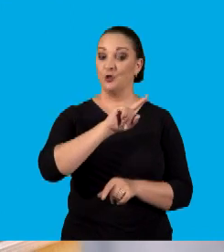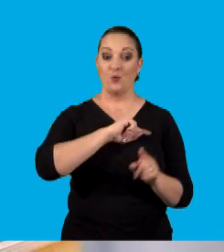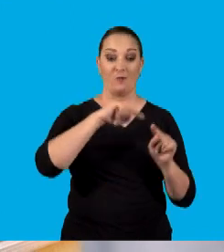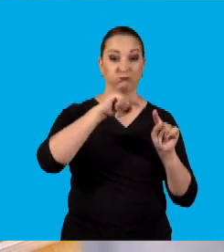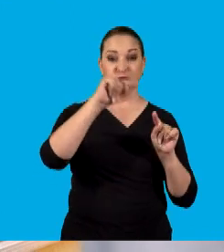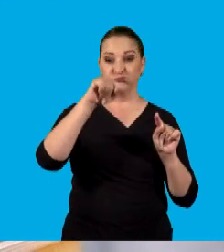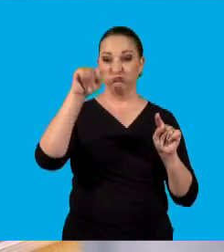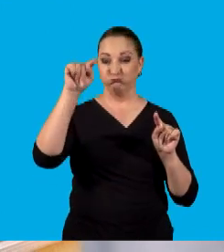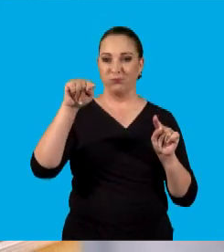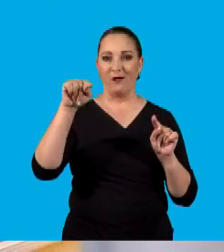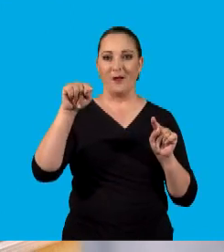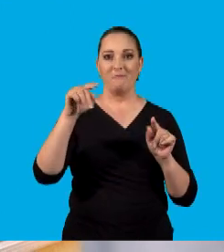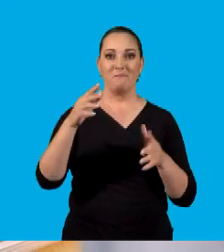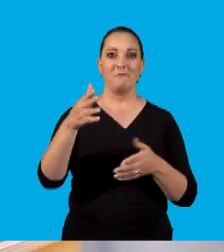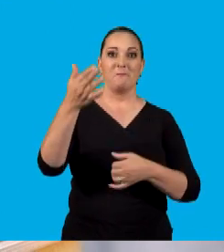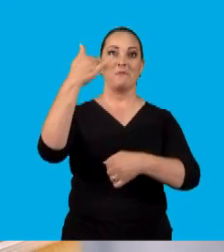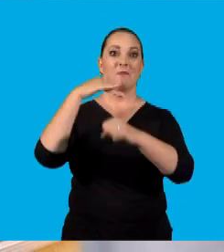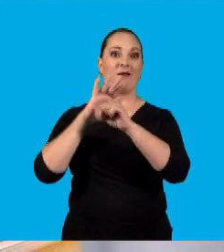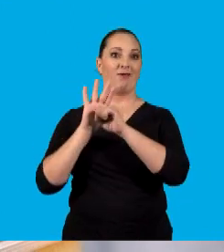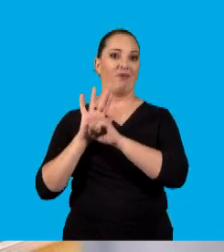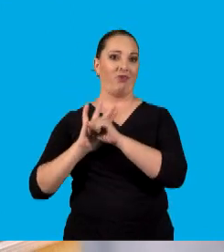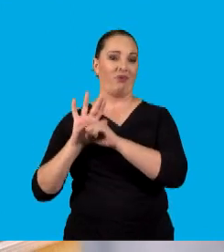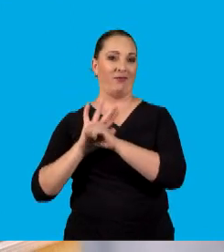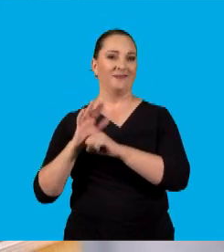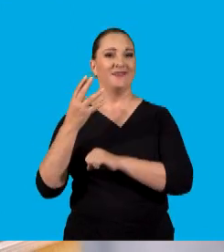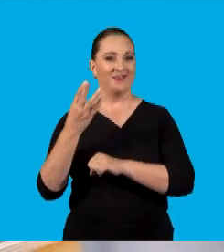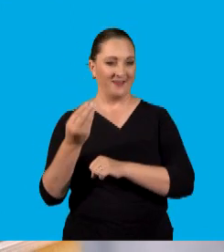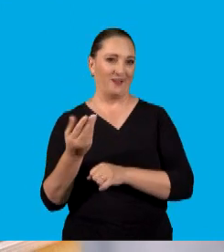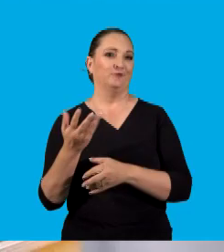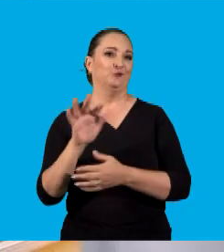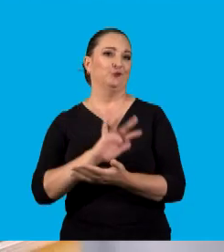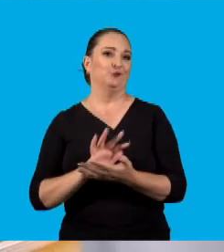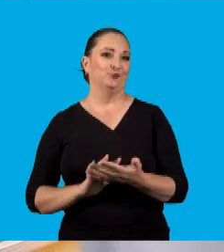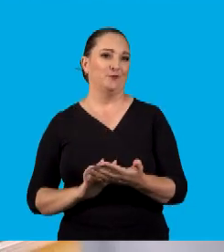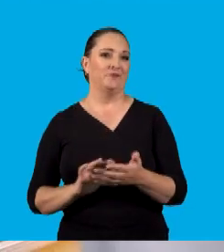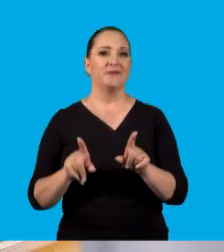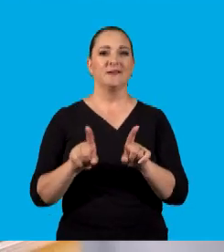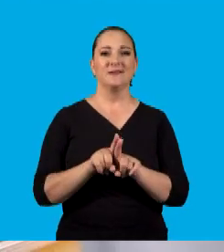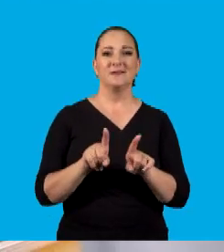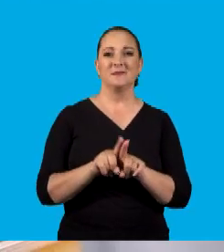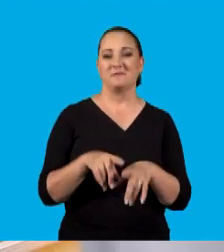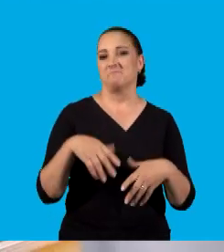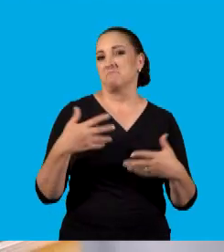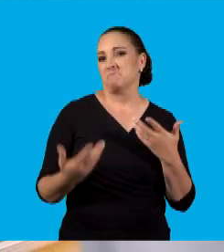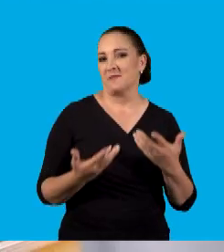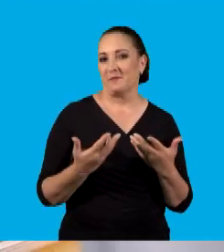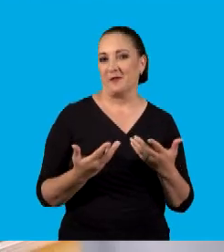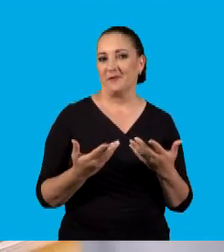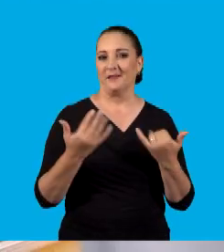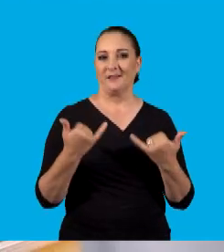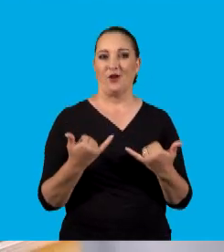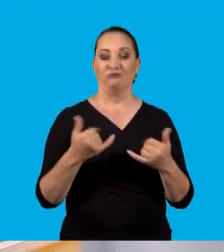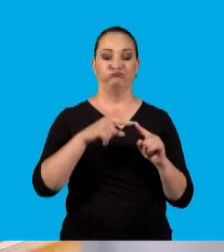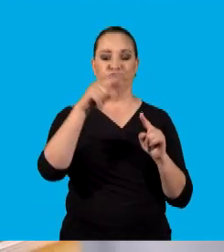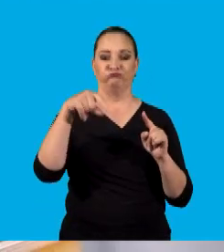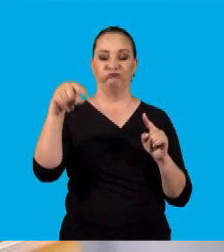every graph has a story behind it. For example, the graph below shows the number of textbooks received per